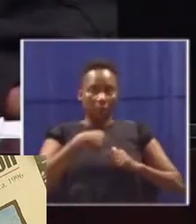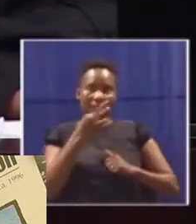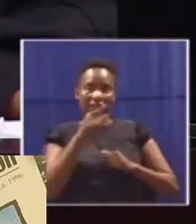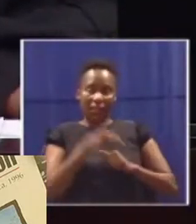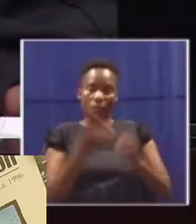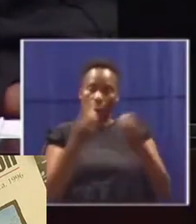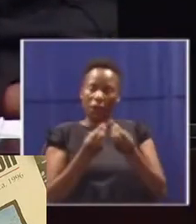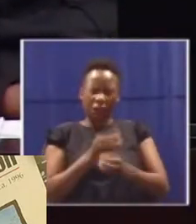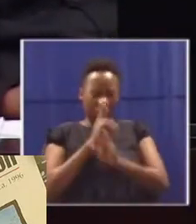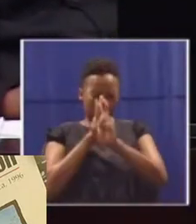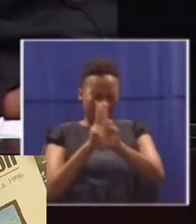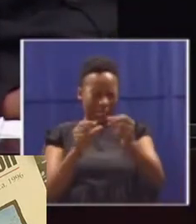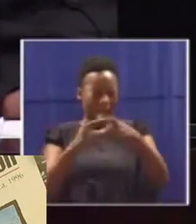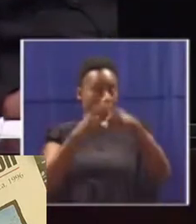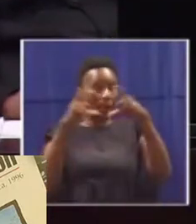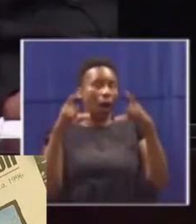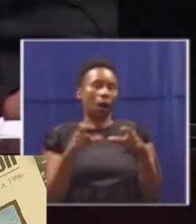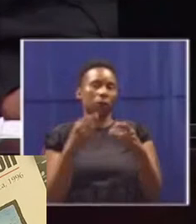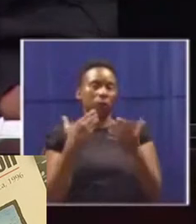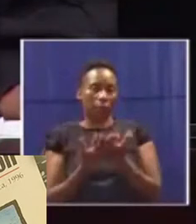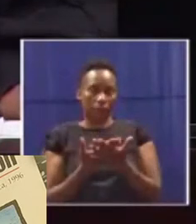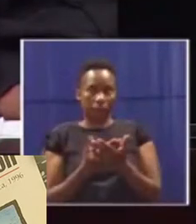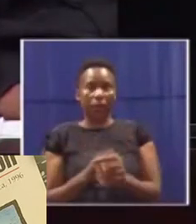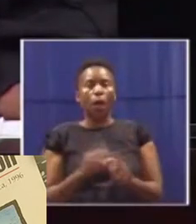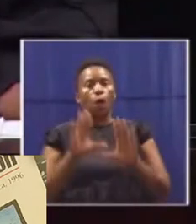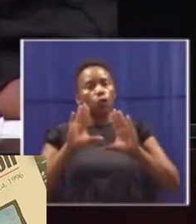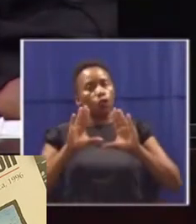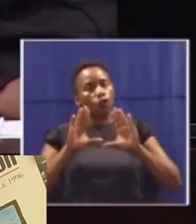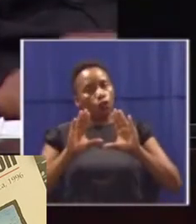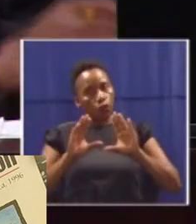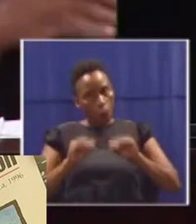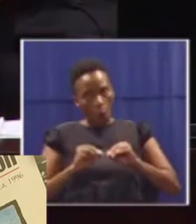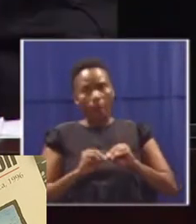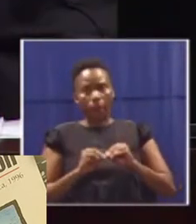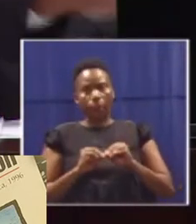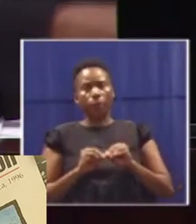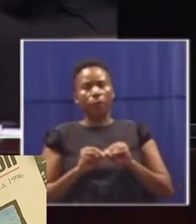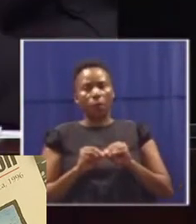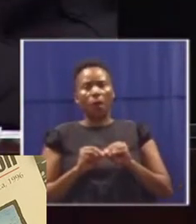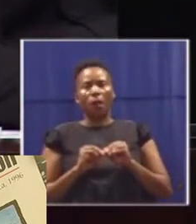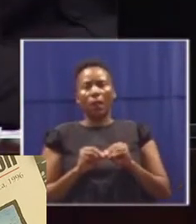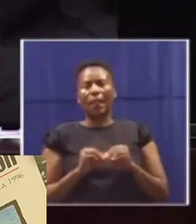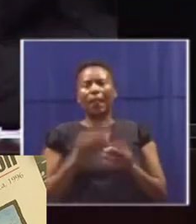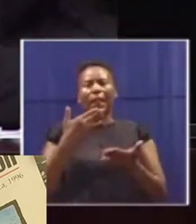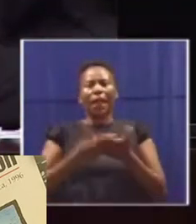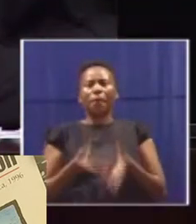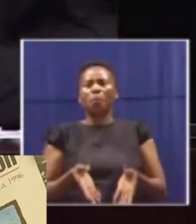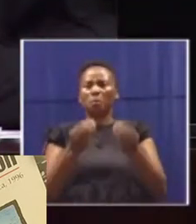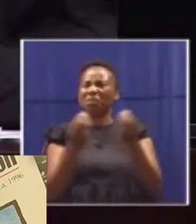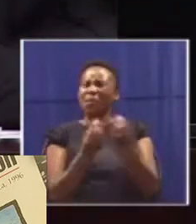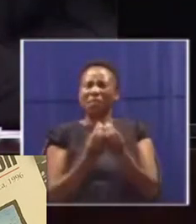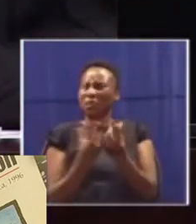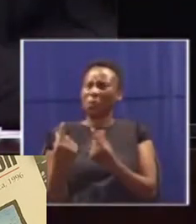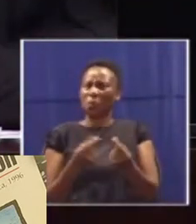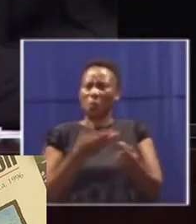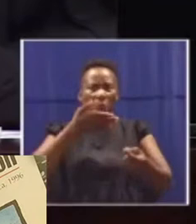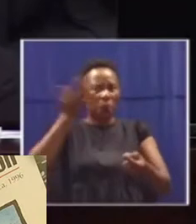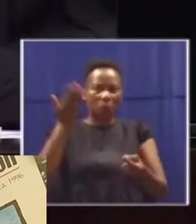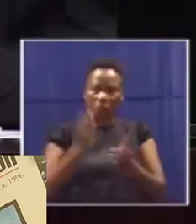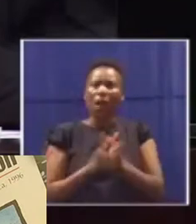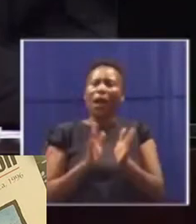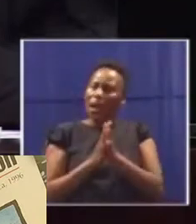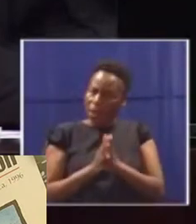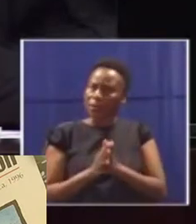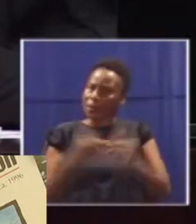much respect as I can muster. Stop taking the credit for something that you have not done and get your act together. You